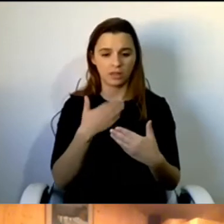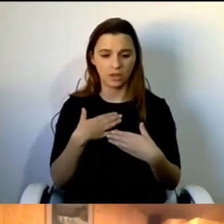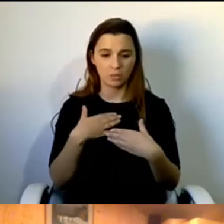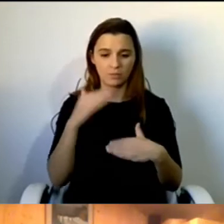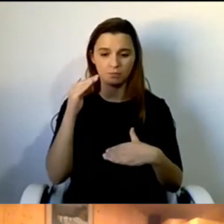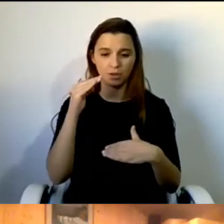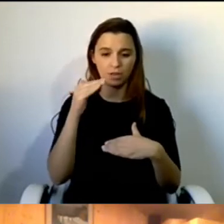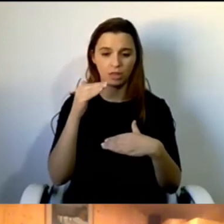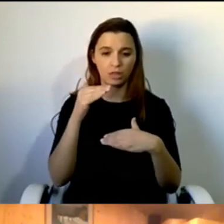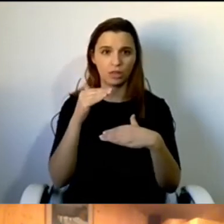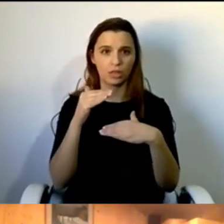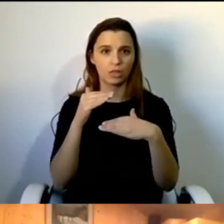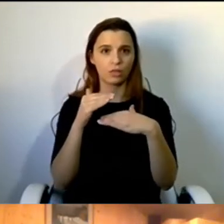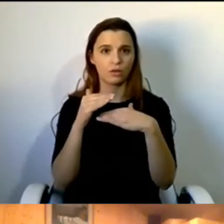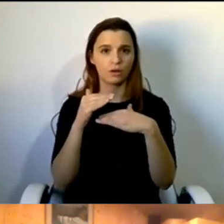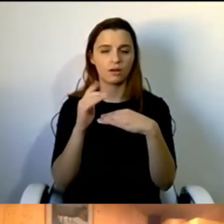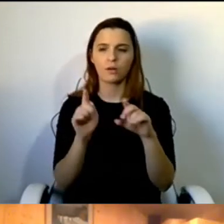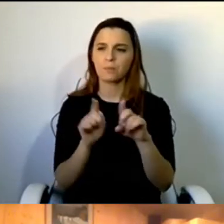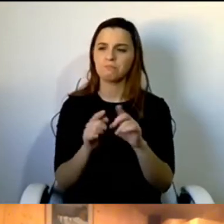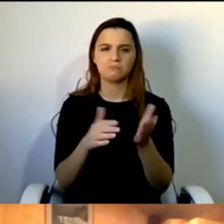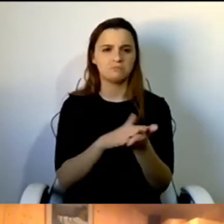as 11 hours. And it's because